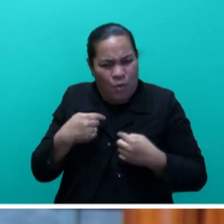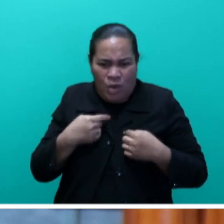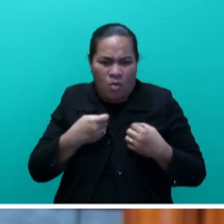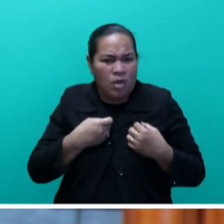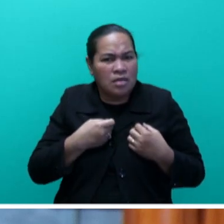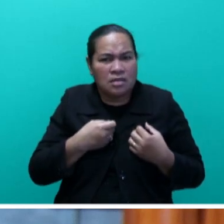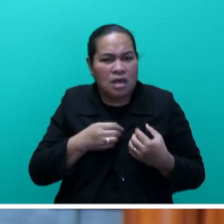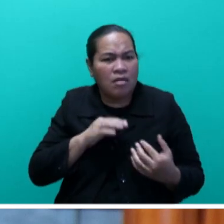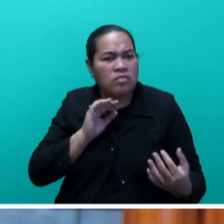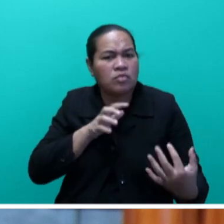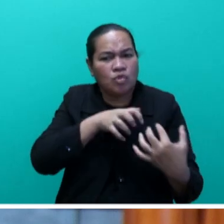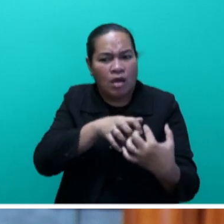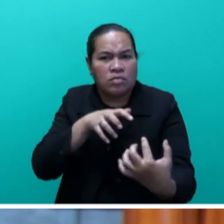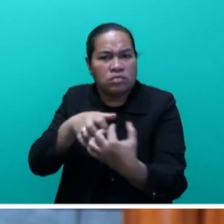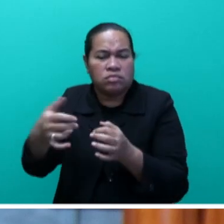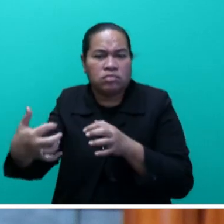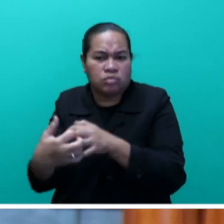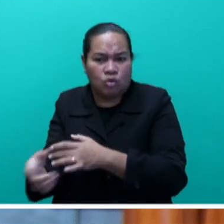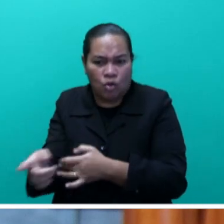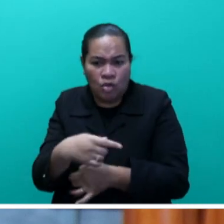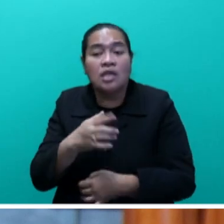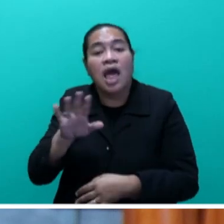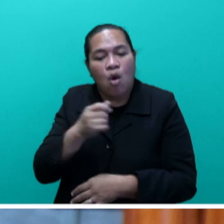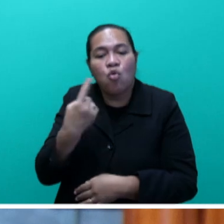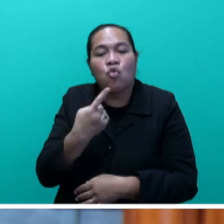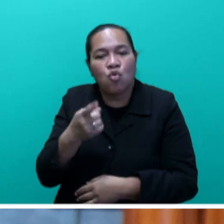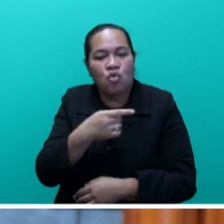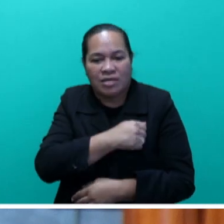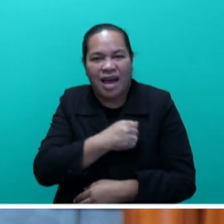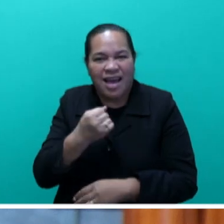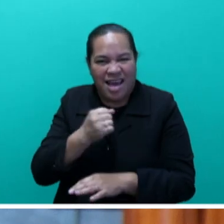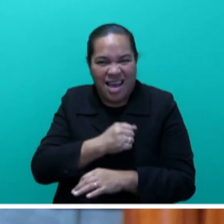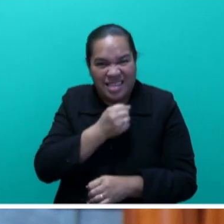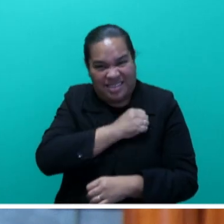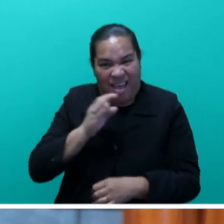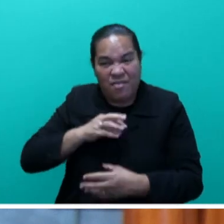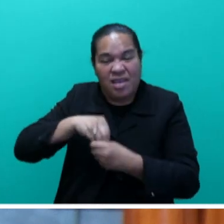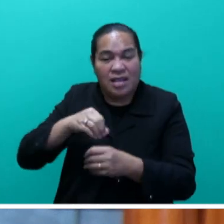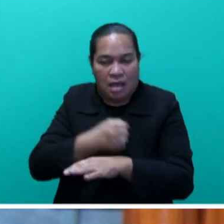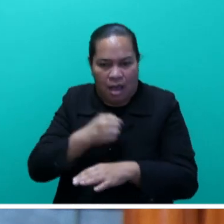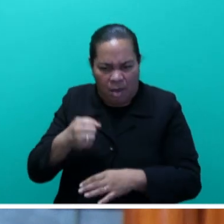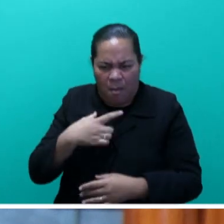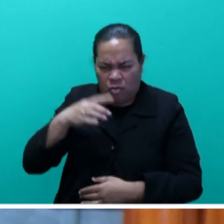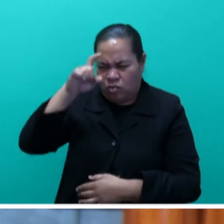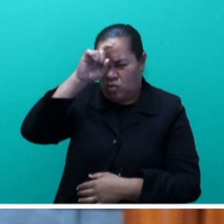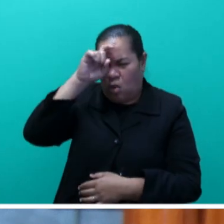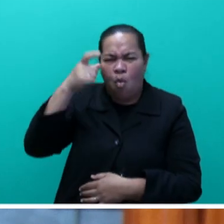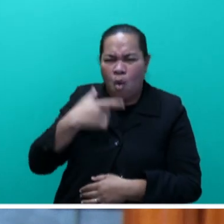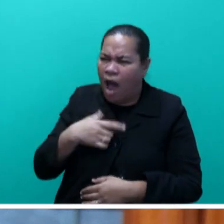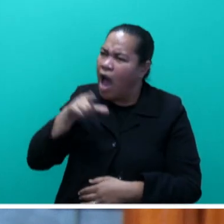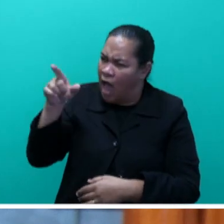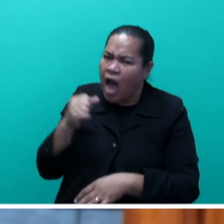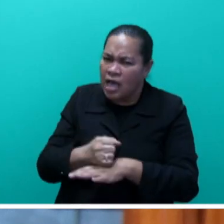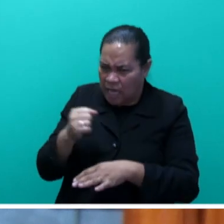of their government officials. I wondered at that time why he did not use the resources of the government to reach out to those